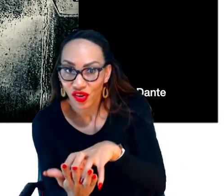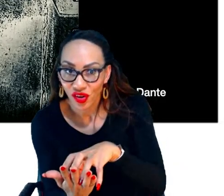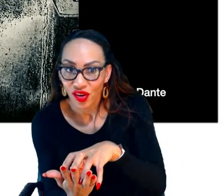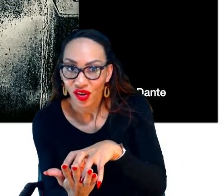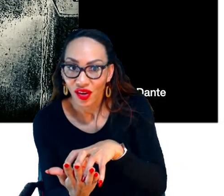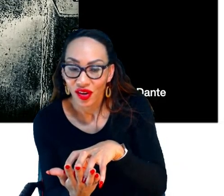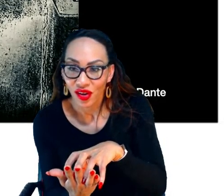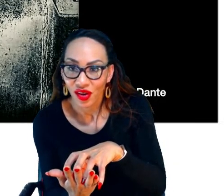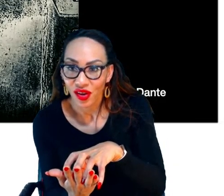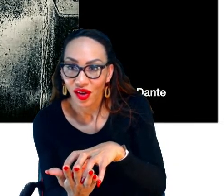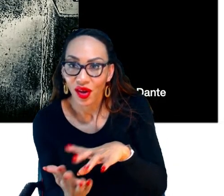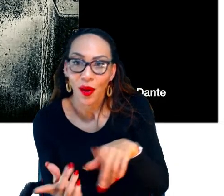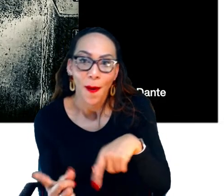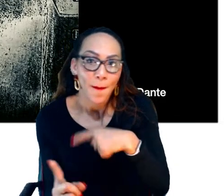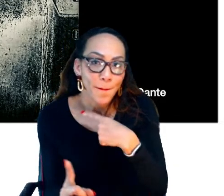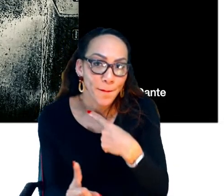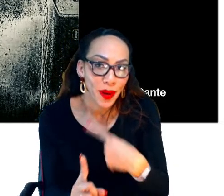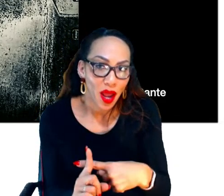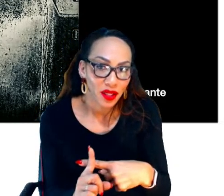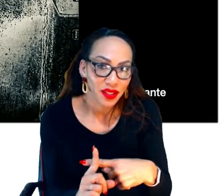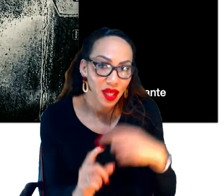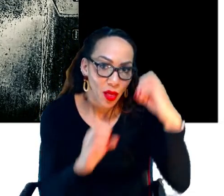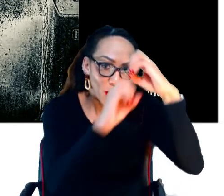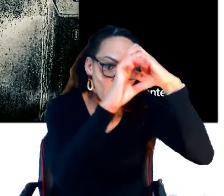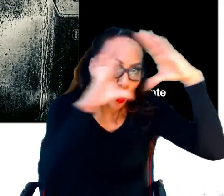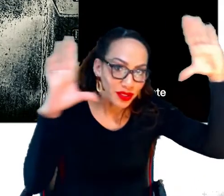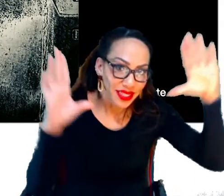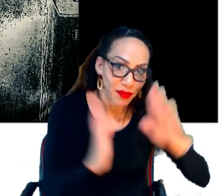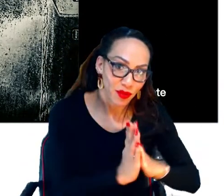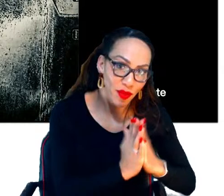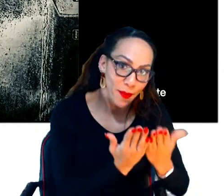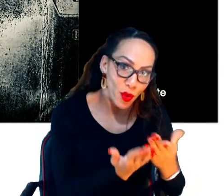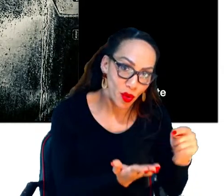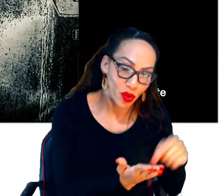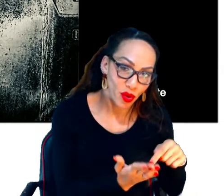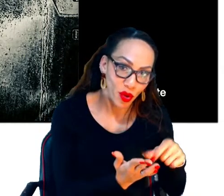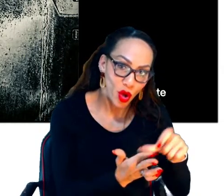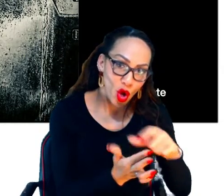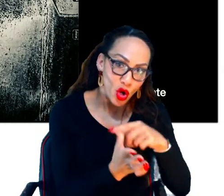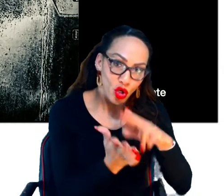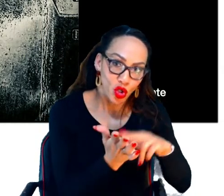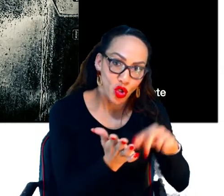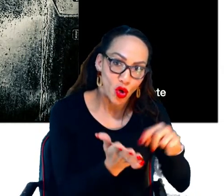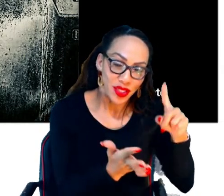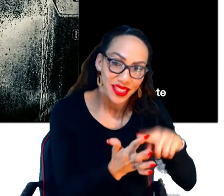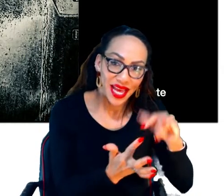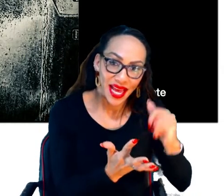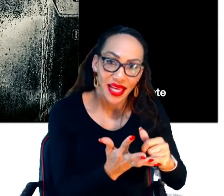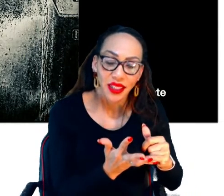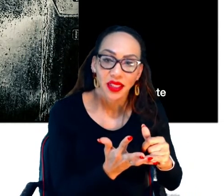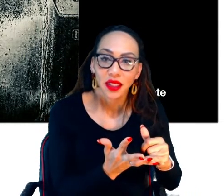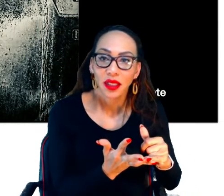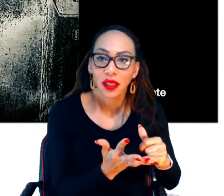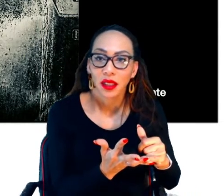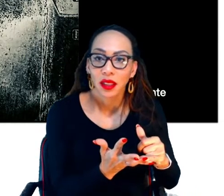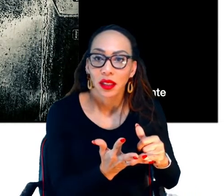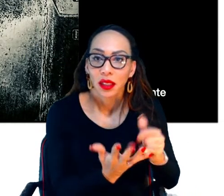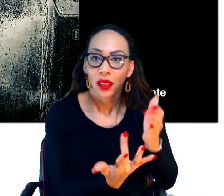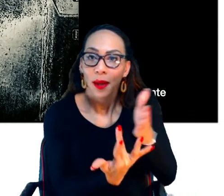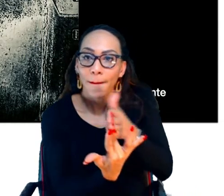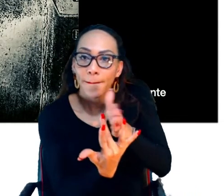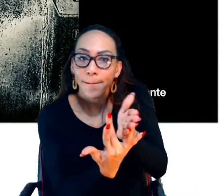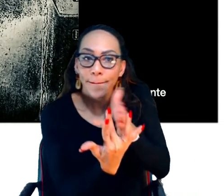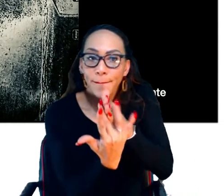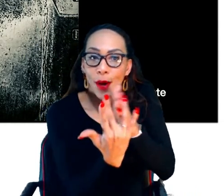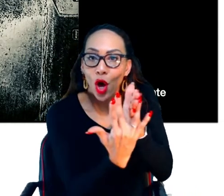Dante's Purgatory, sort of like somewhere between a nightclub and kind of, you know, where you kind of,